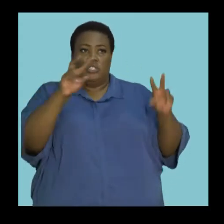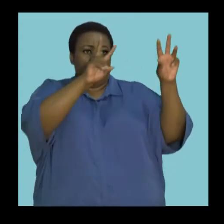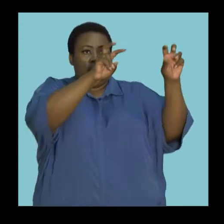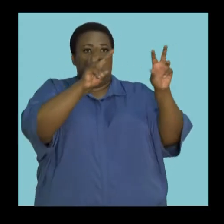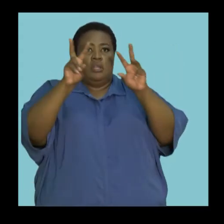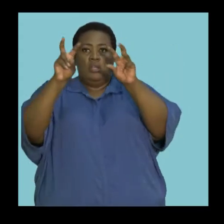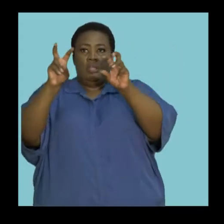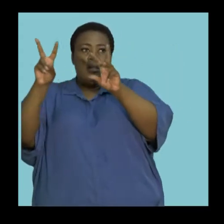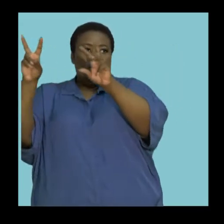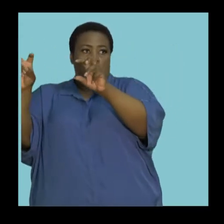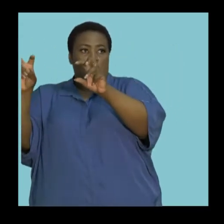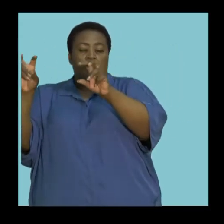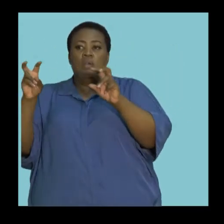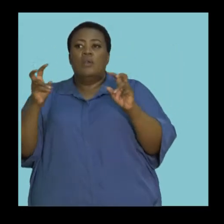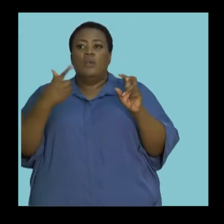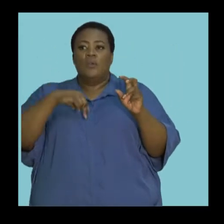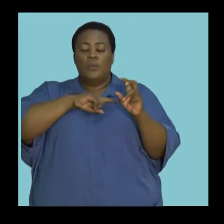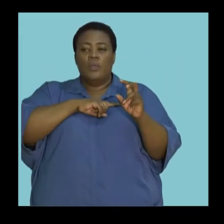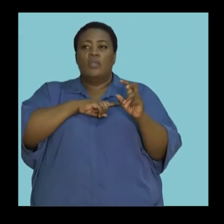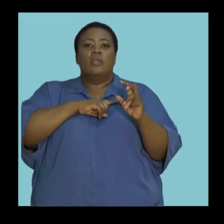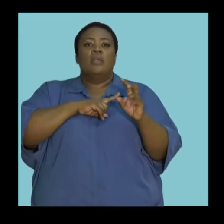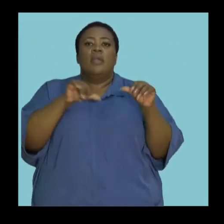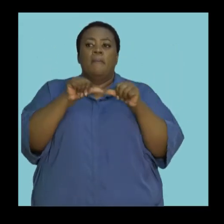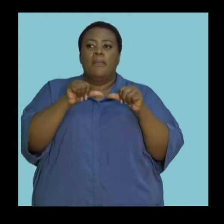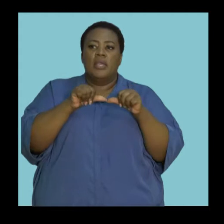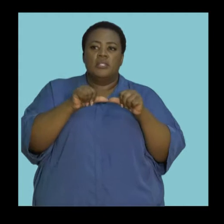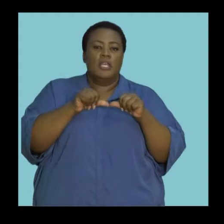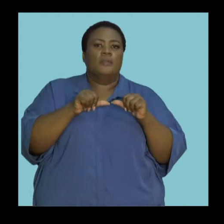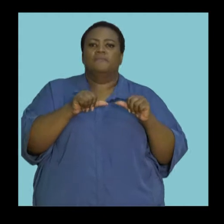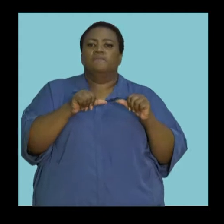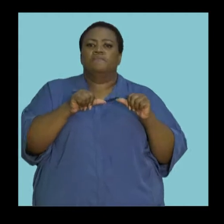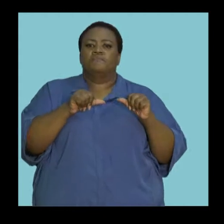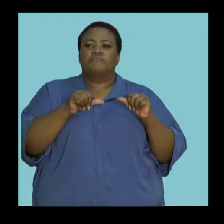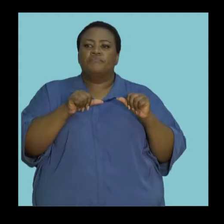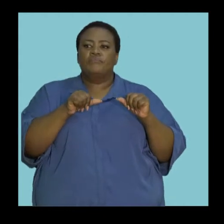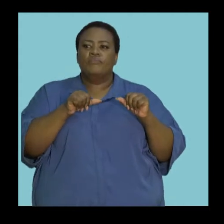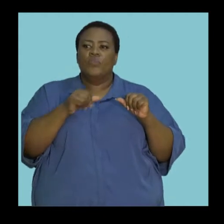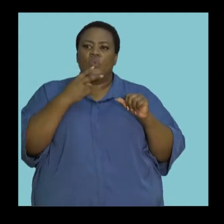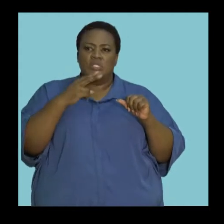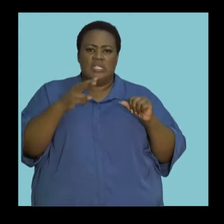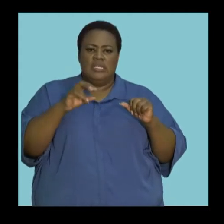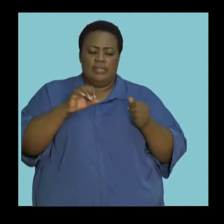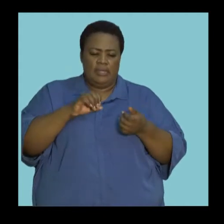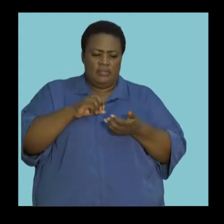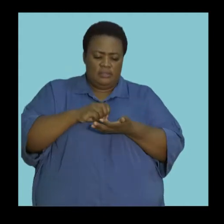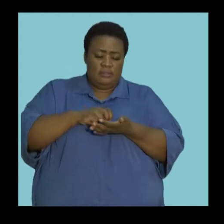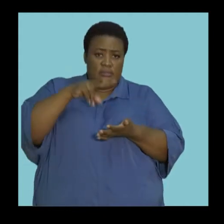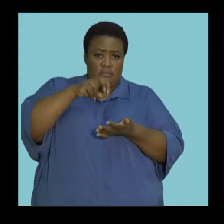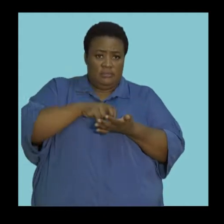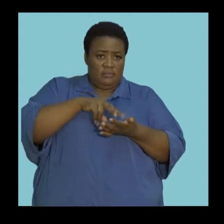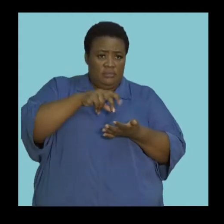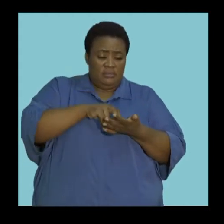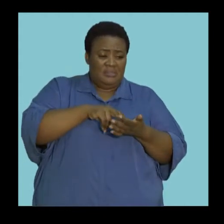columns have a heading. So here we've measured the grasshopper's mass. And we've looked at the length of these